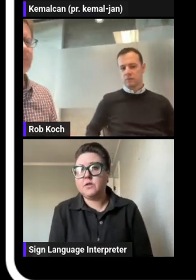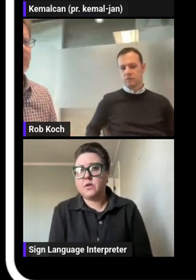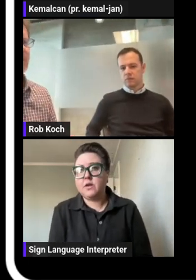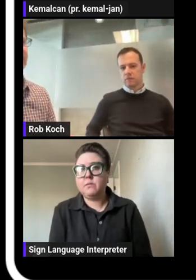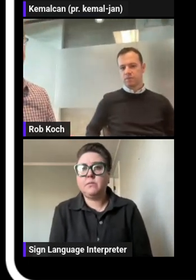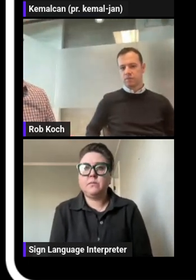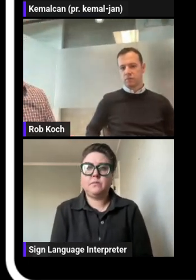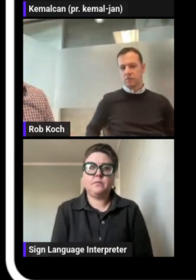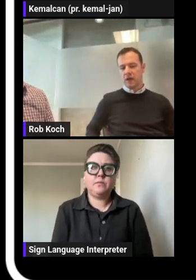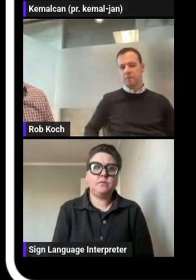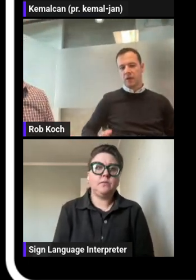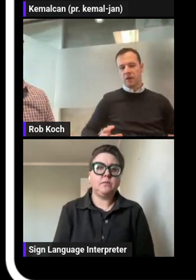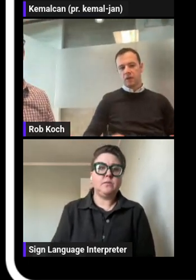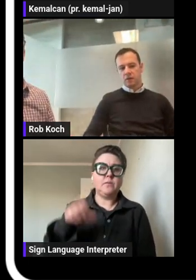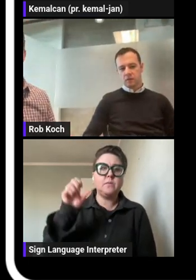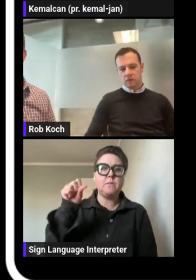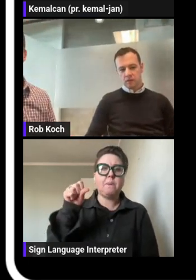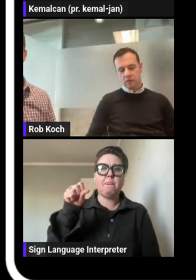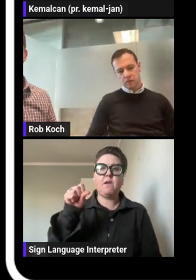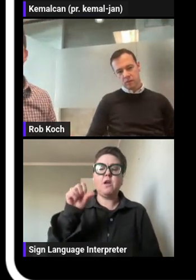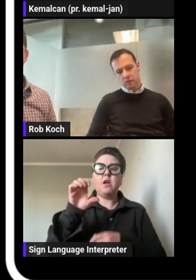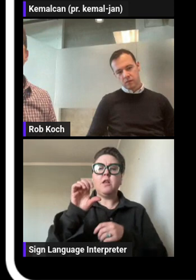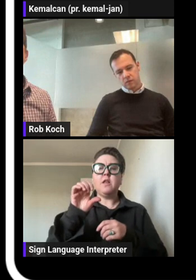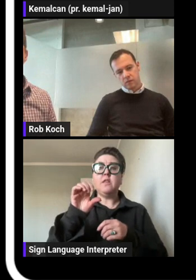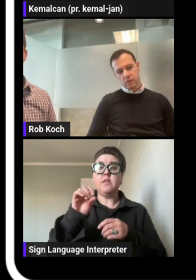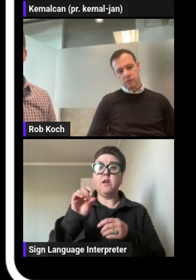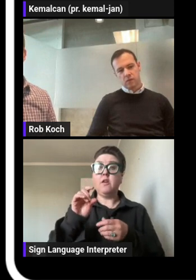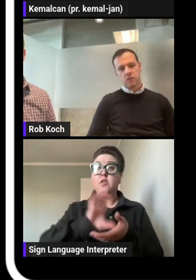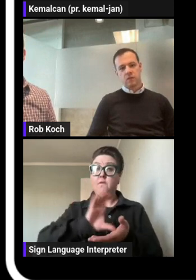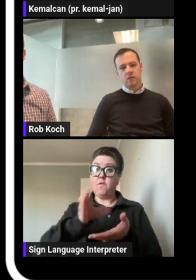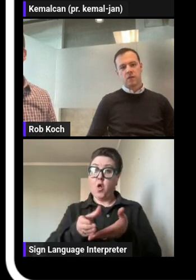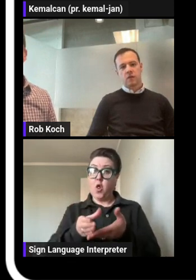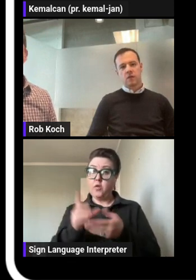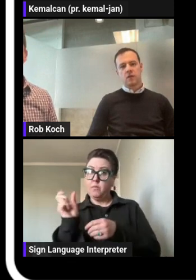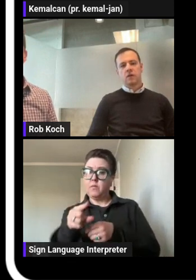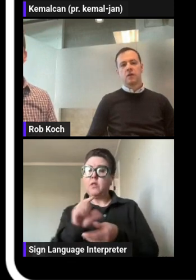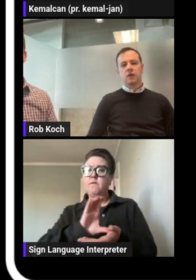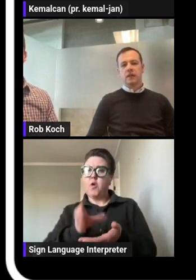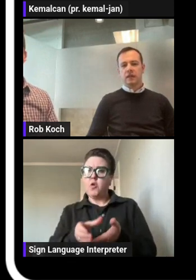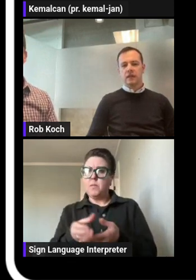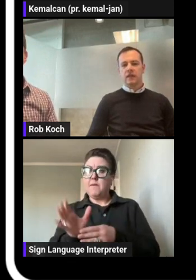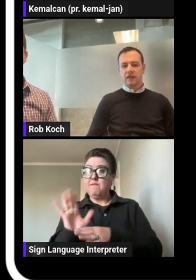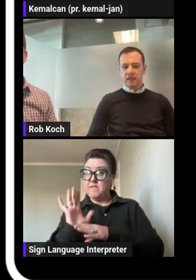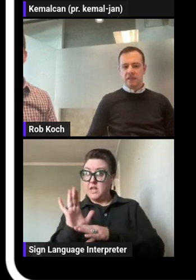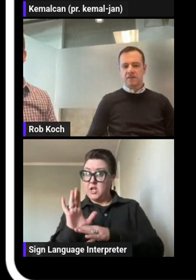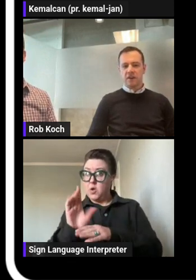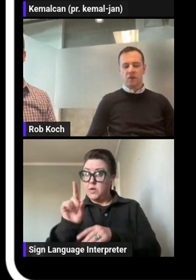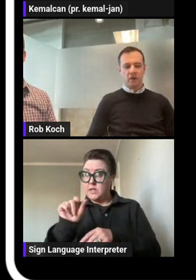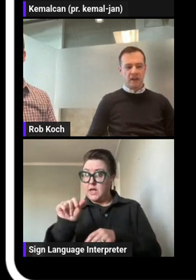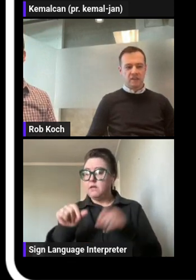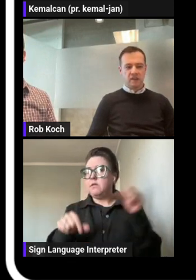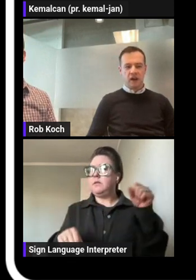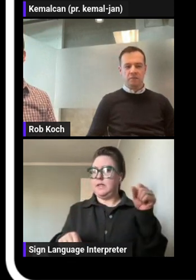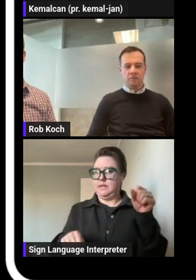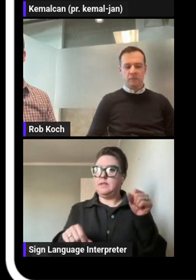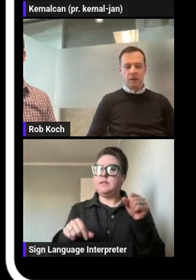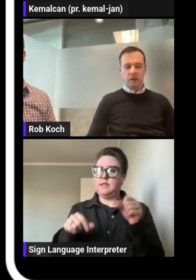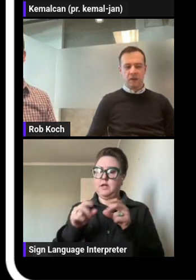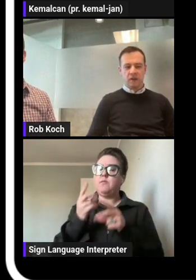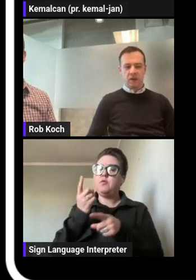challenges we faced, right? The sheer volume of video data the data set that you had? Yes, very correct.